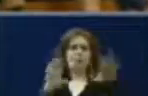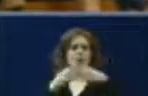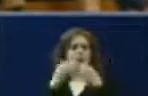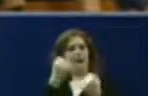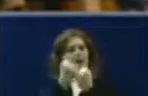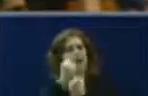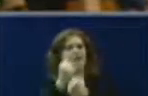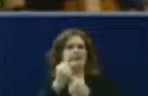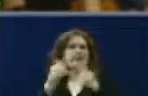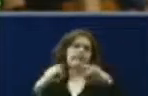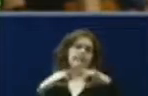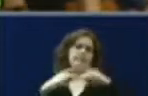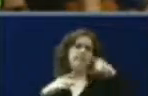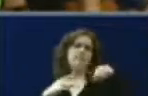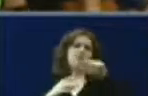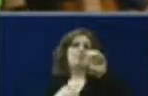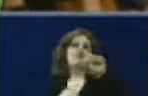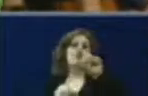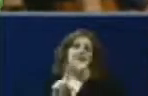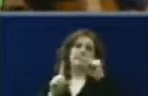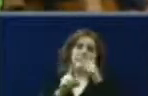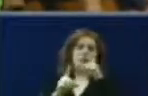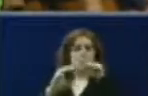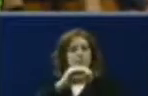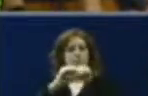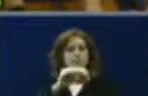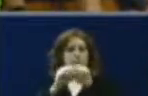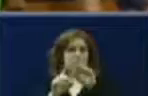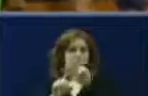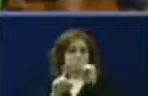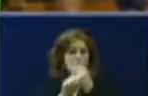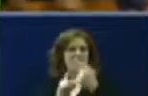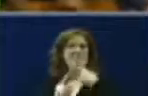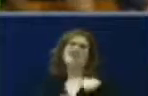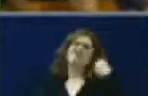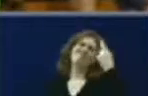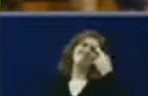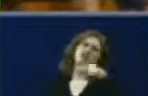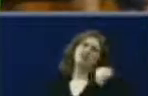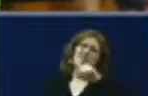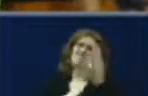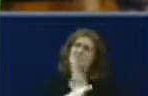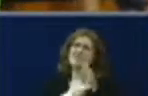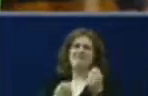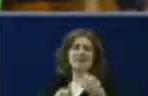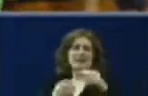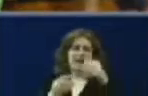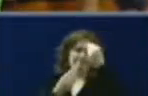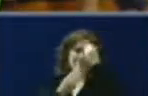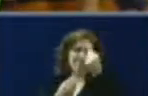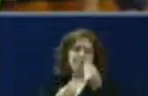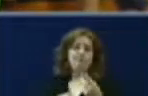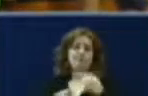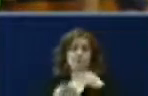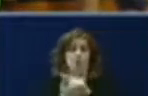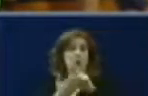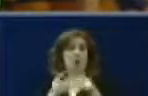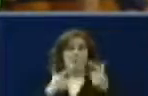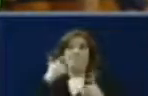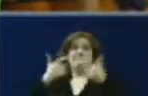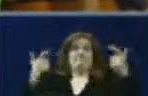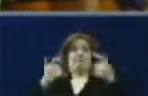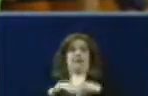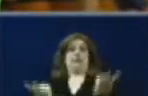present feedback from a stakeholder's perspective. We realize that you are busy and you get a lot of input from several sources. Yet when big decisions are being voted